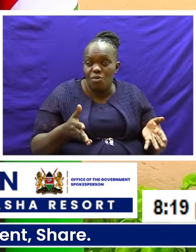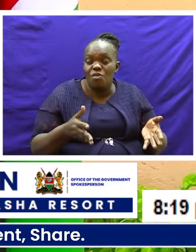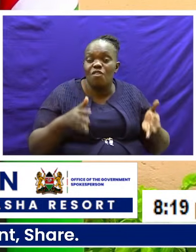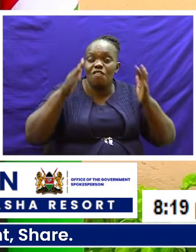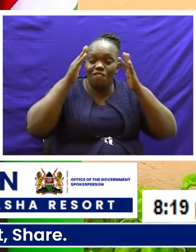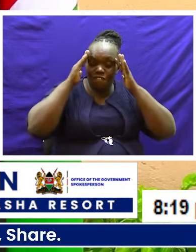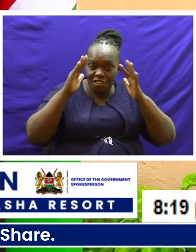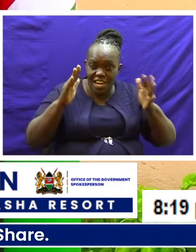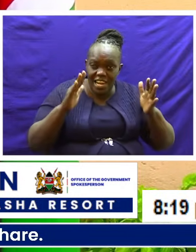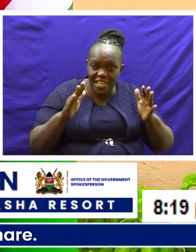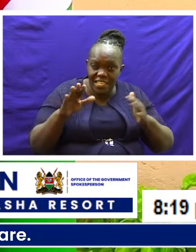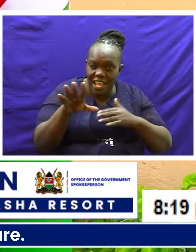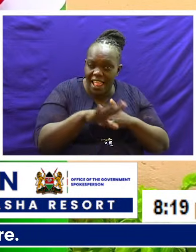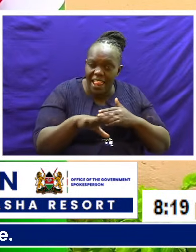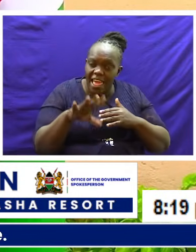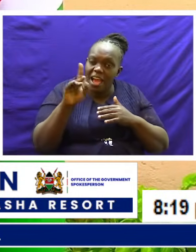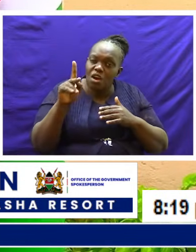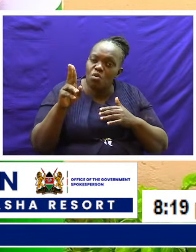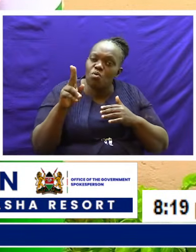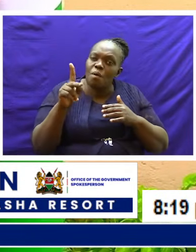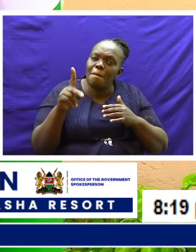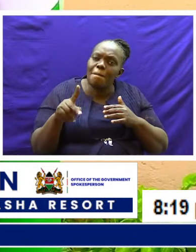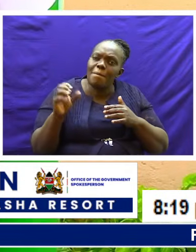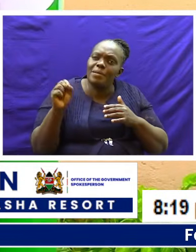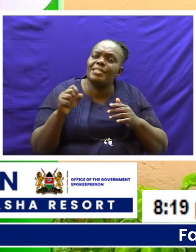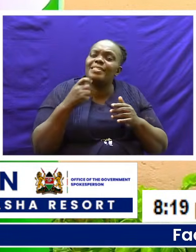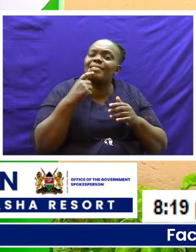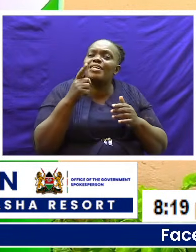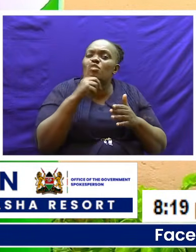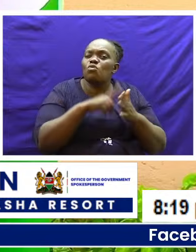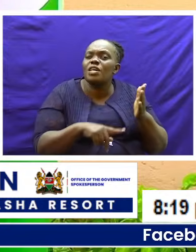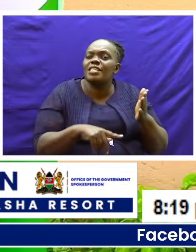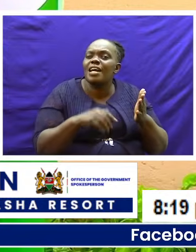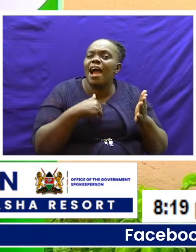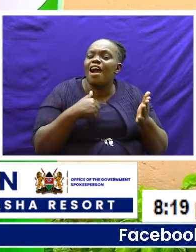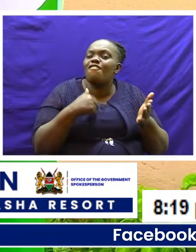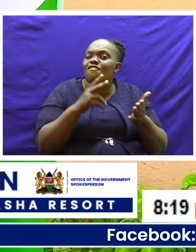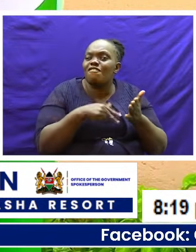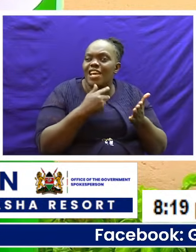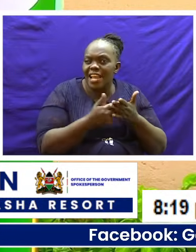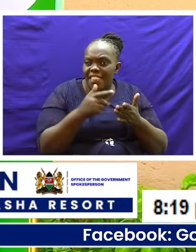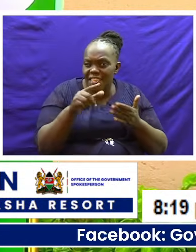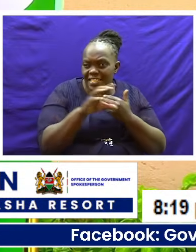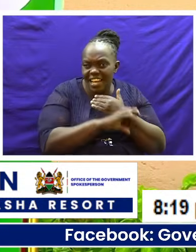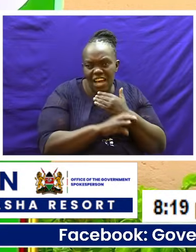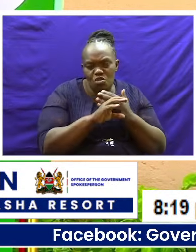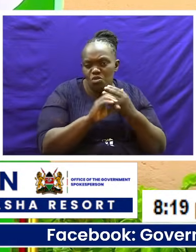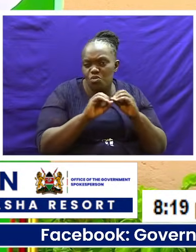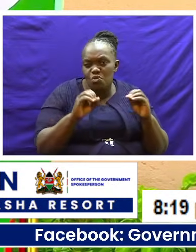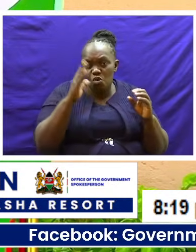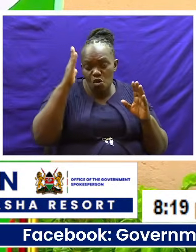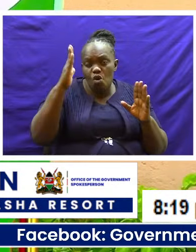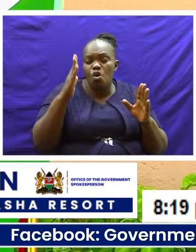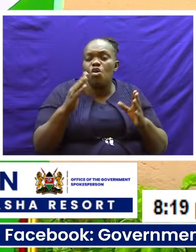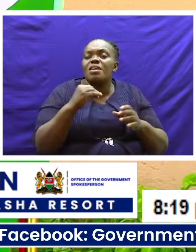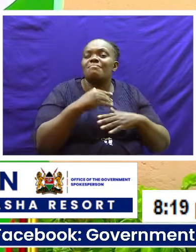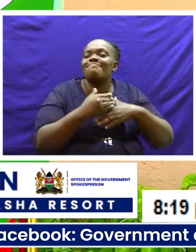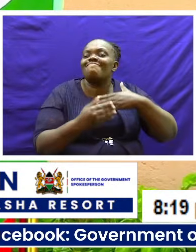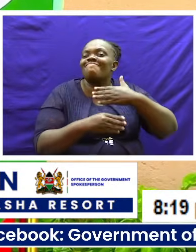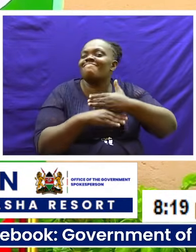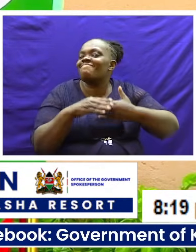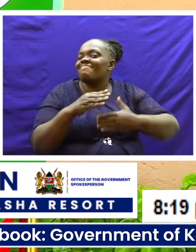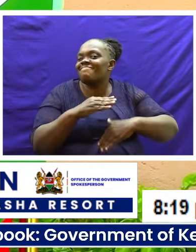focus on KUCCPS, you know, KUCCPS says there are no failures in this country. Yeah. God does not create